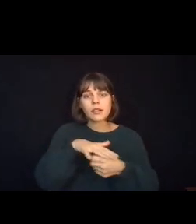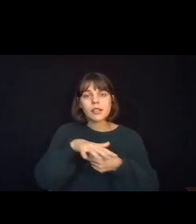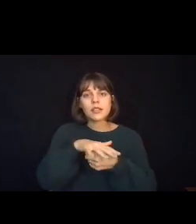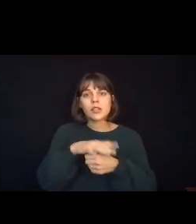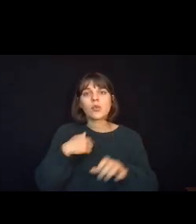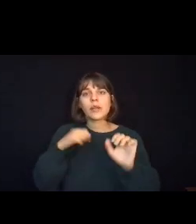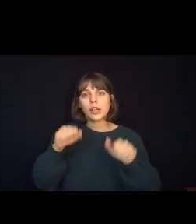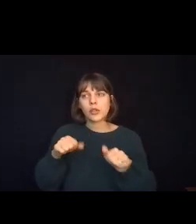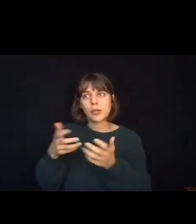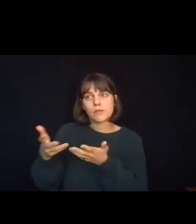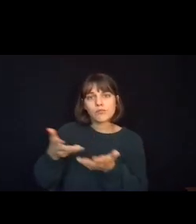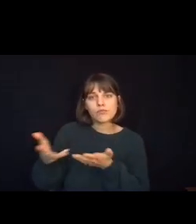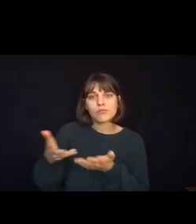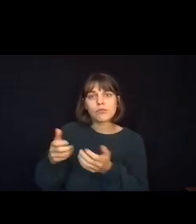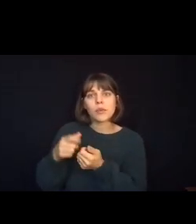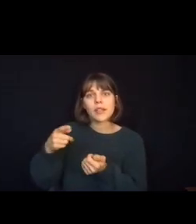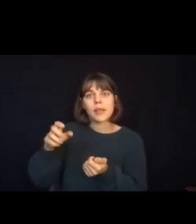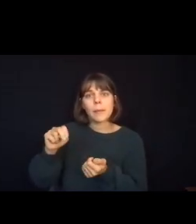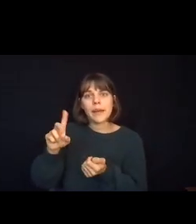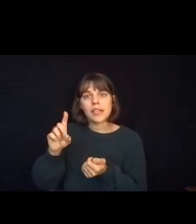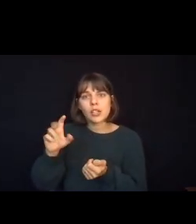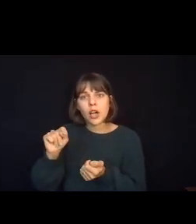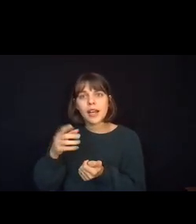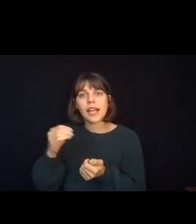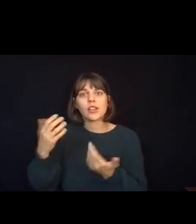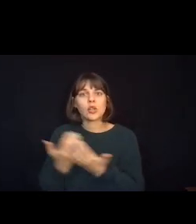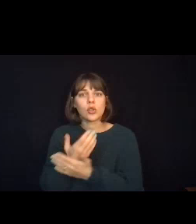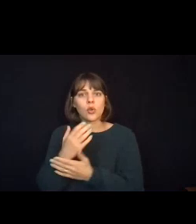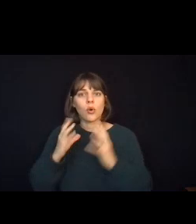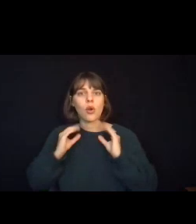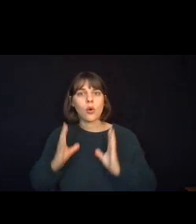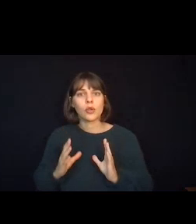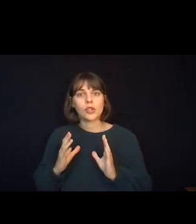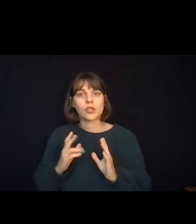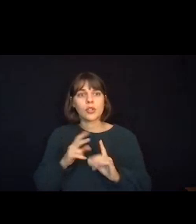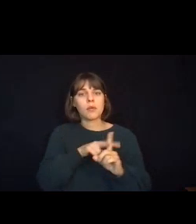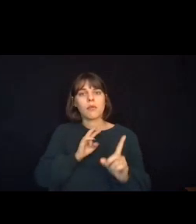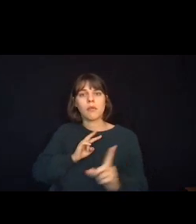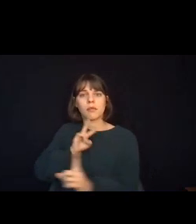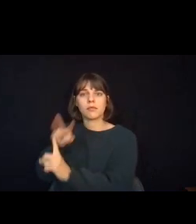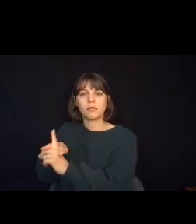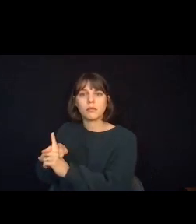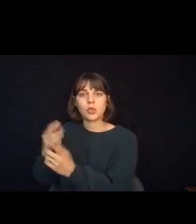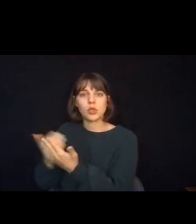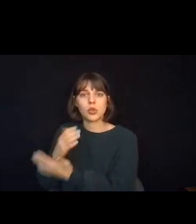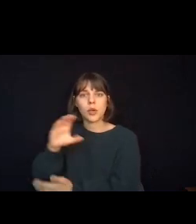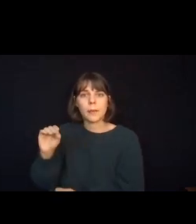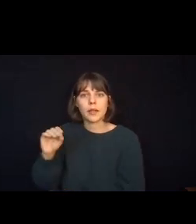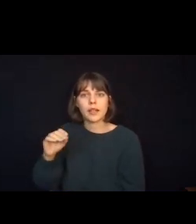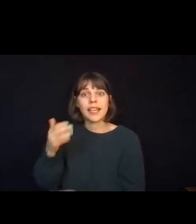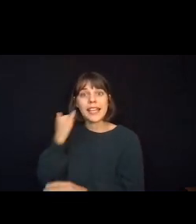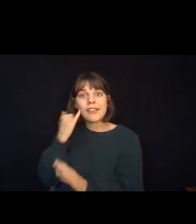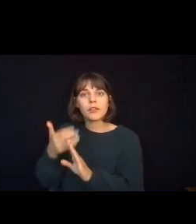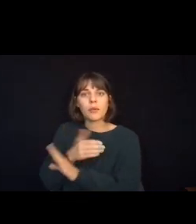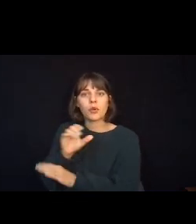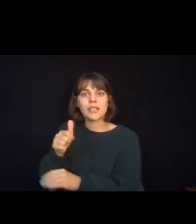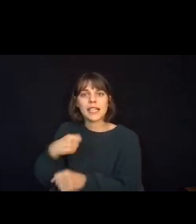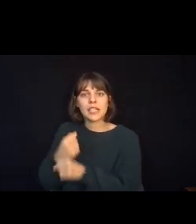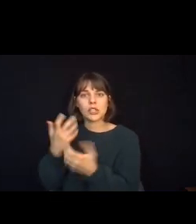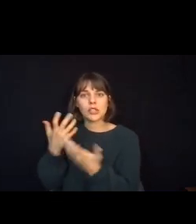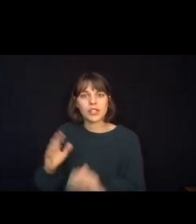anticipate we would be able to work with PennDOT and any new owner to assign that lease if it's before the 10 years. Thank you. Those are my